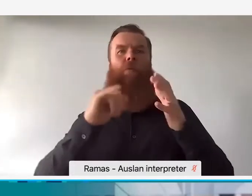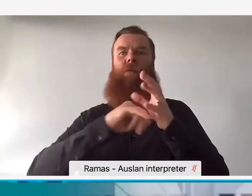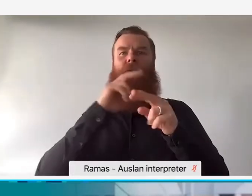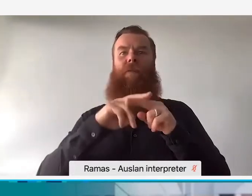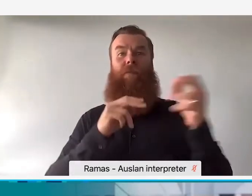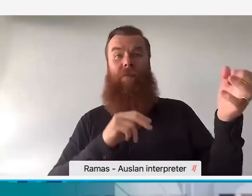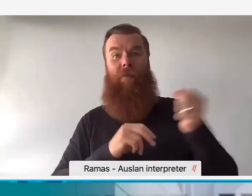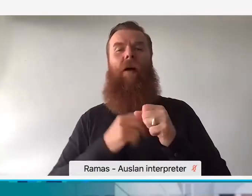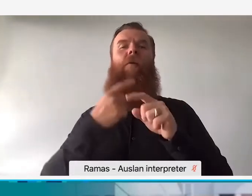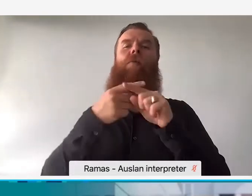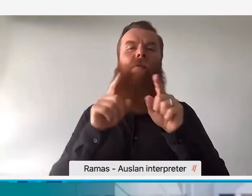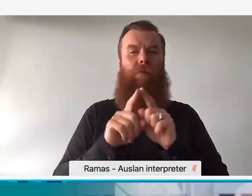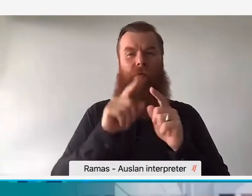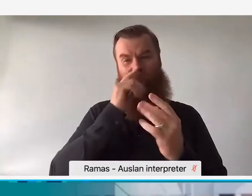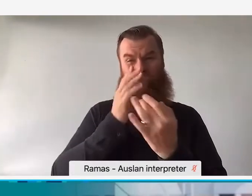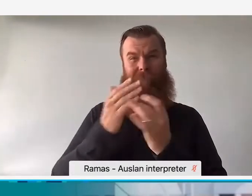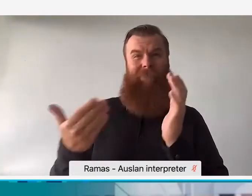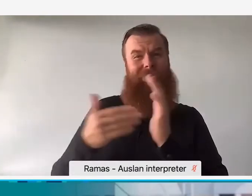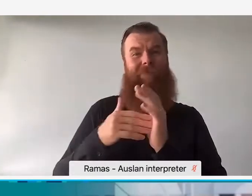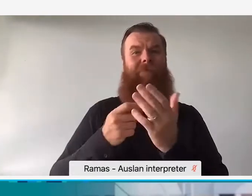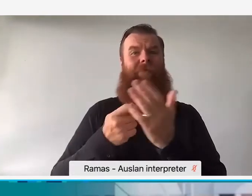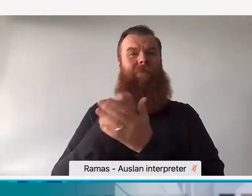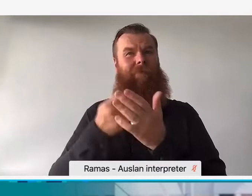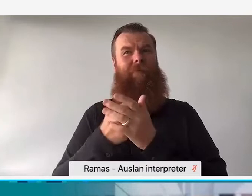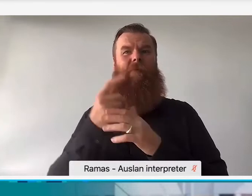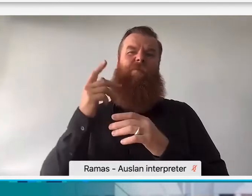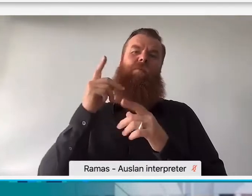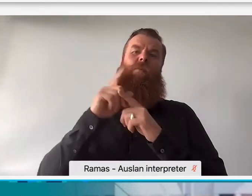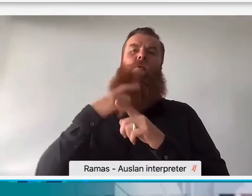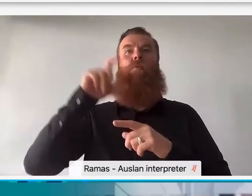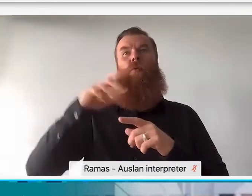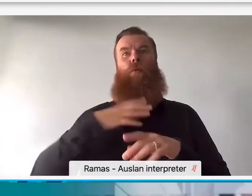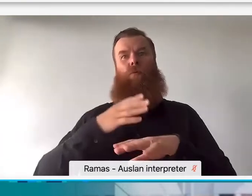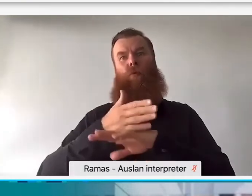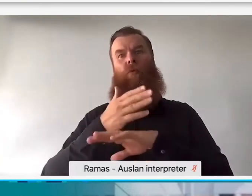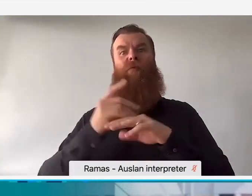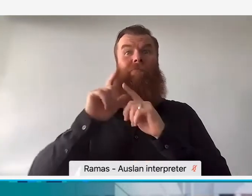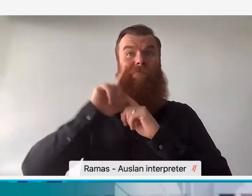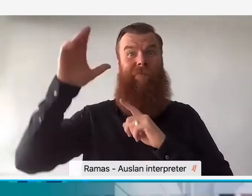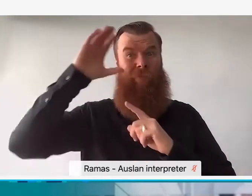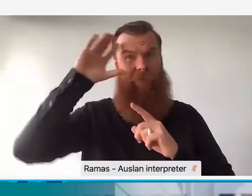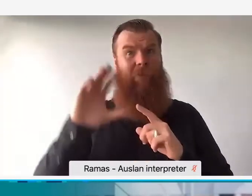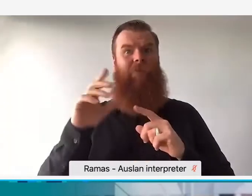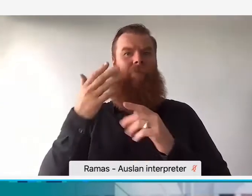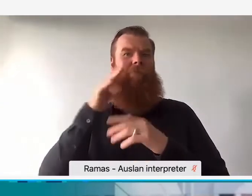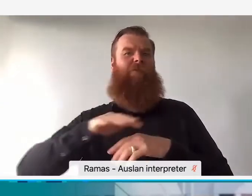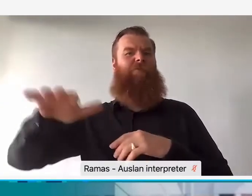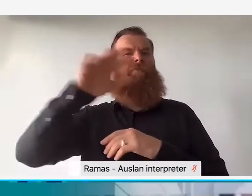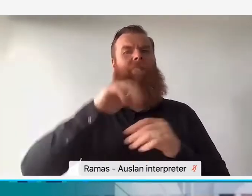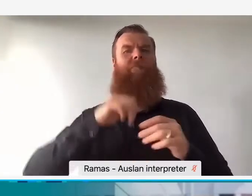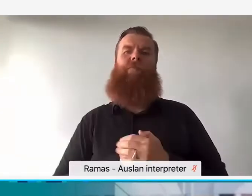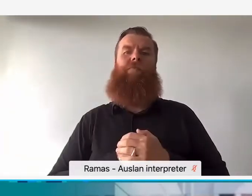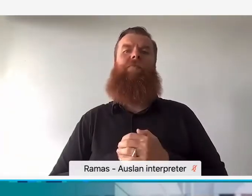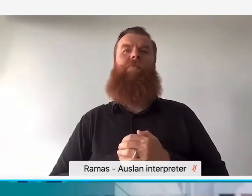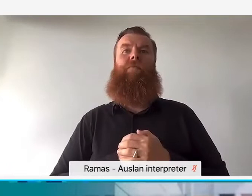regional and remote areas will also increase staff retention. It is expected that the first locum placements under the expanded program